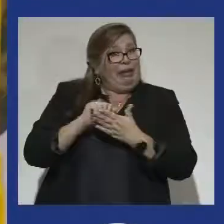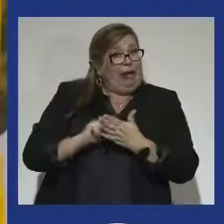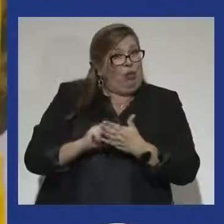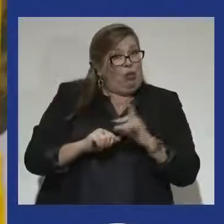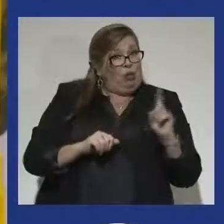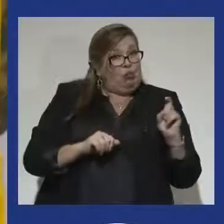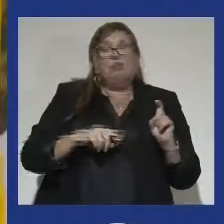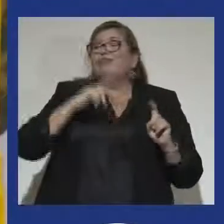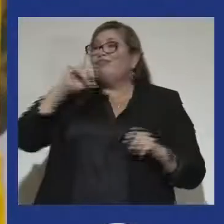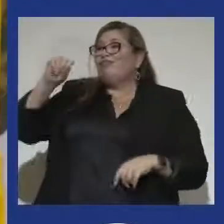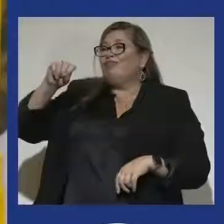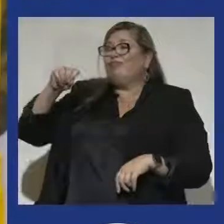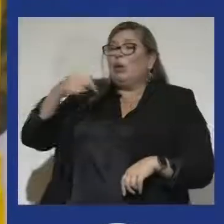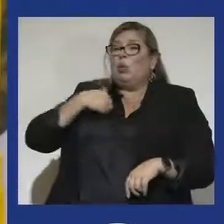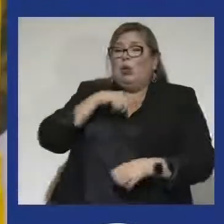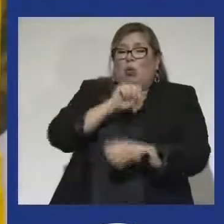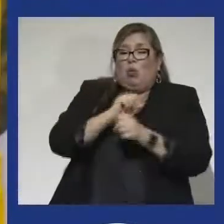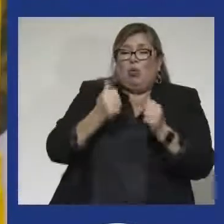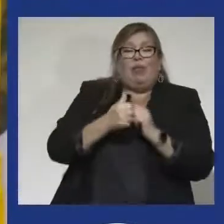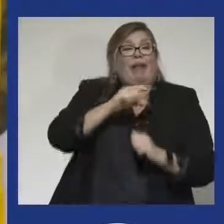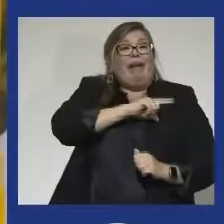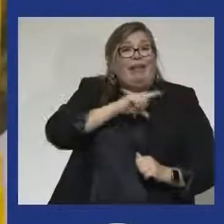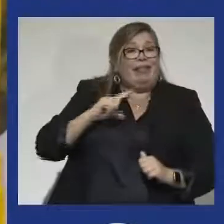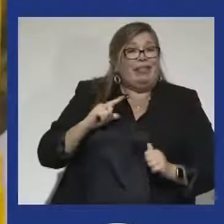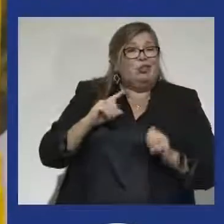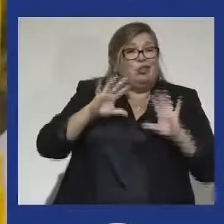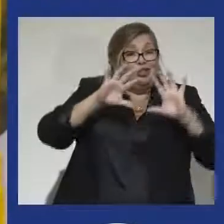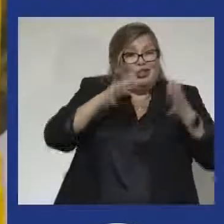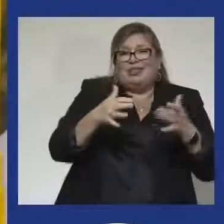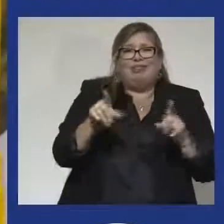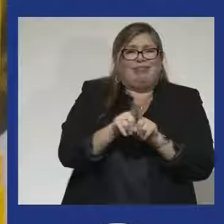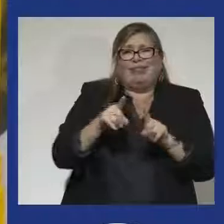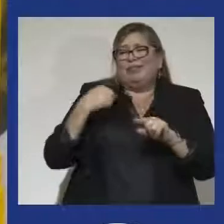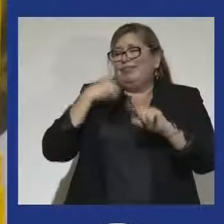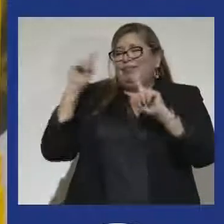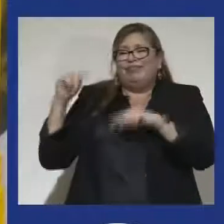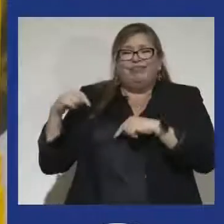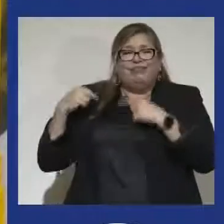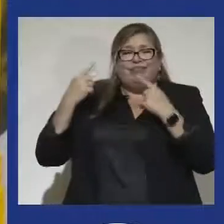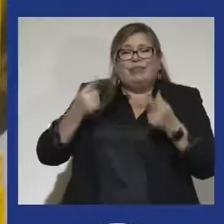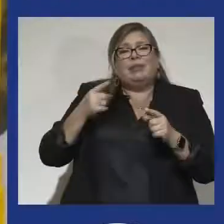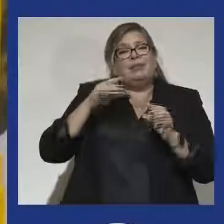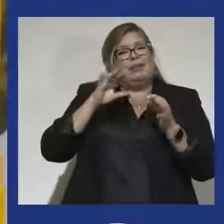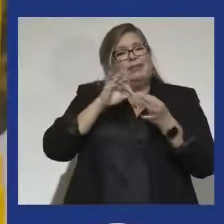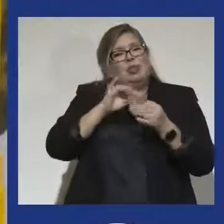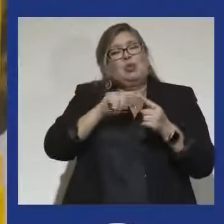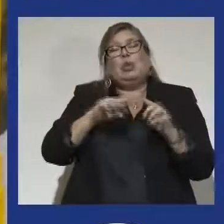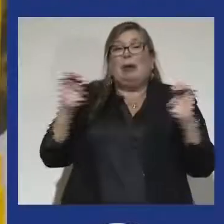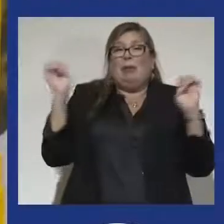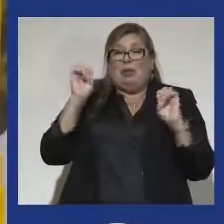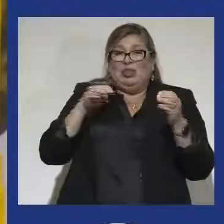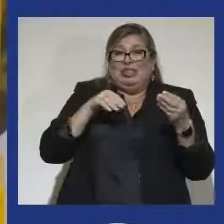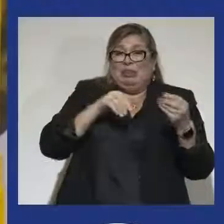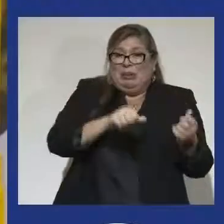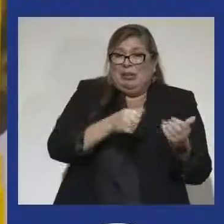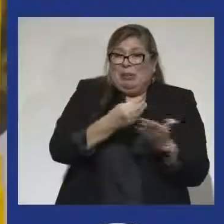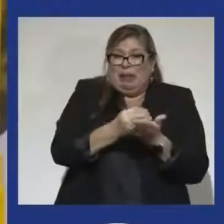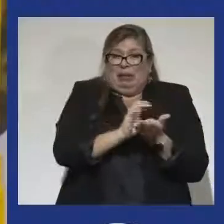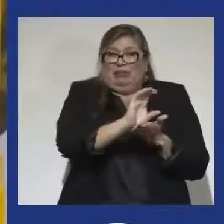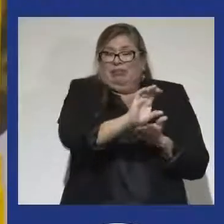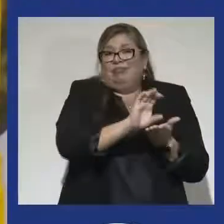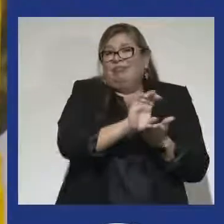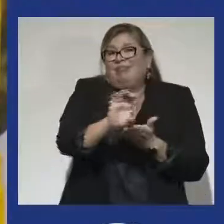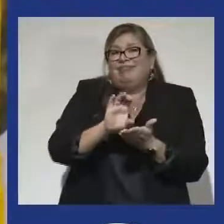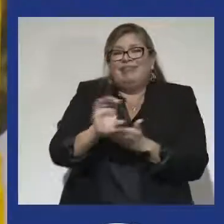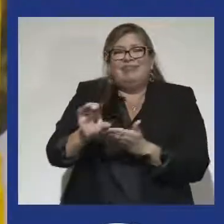Correct. So we would work with the legislature as we have throughout the year on emergency spending allocations